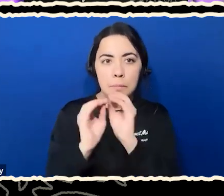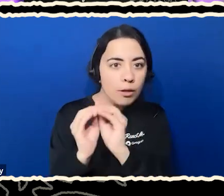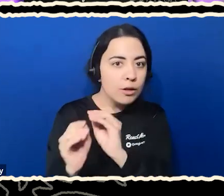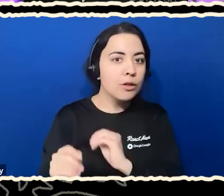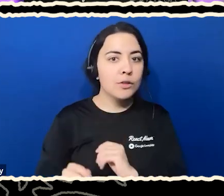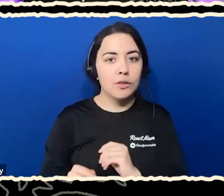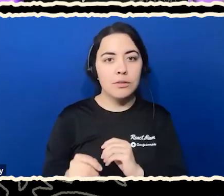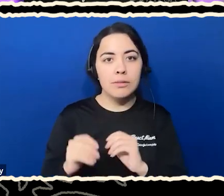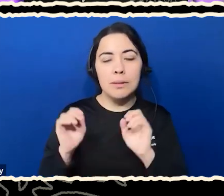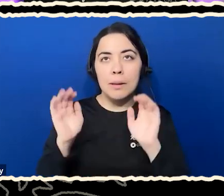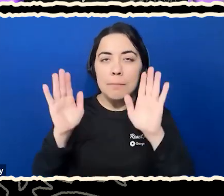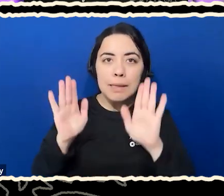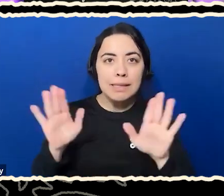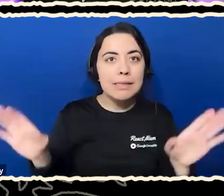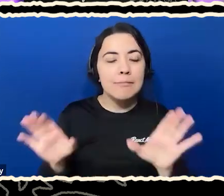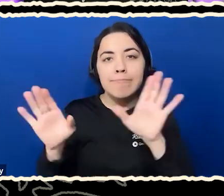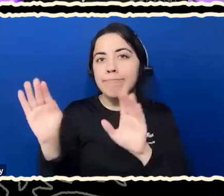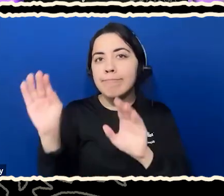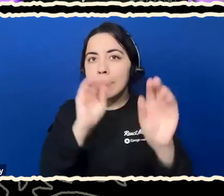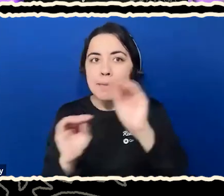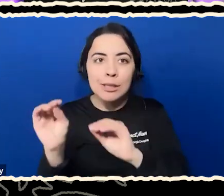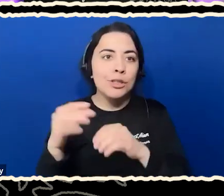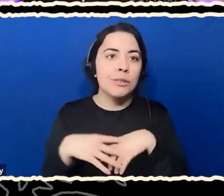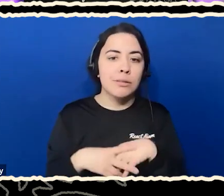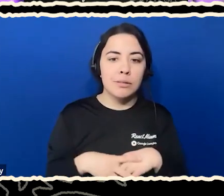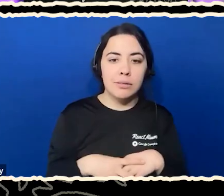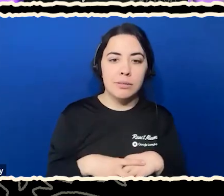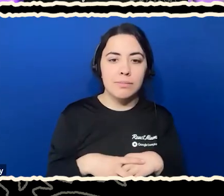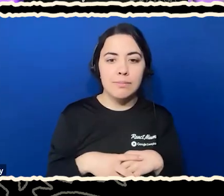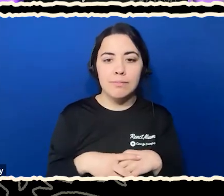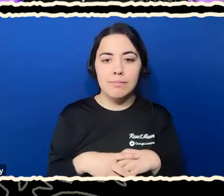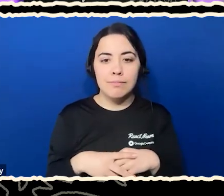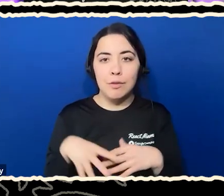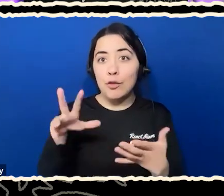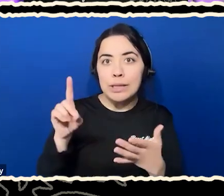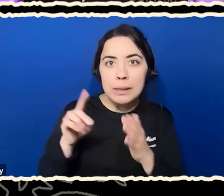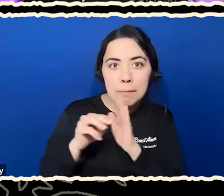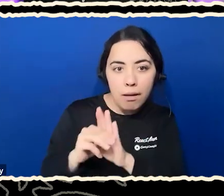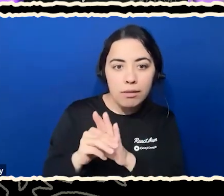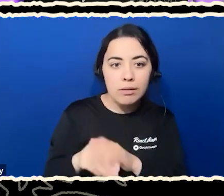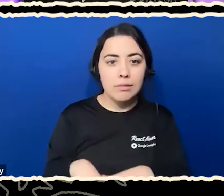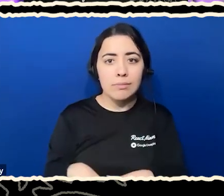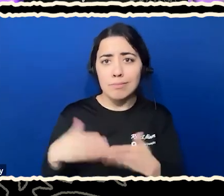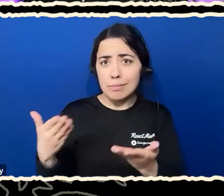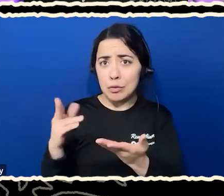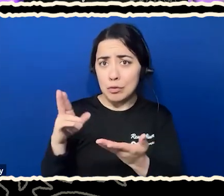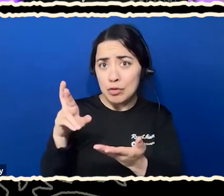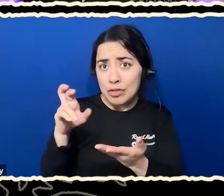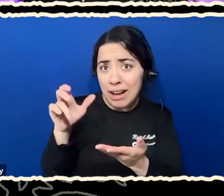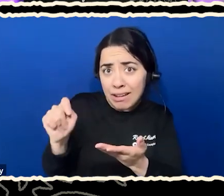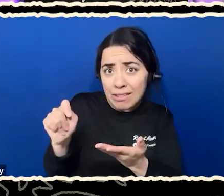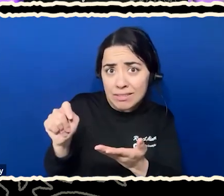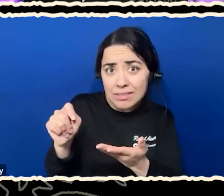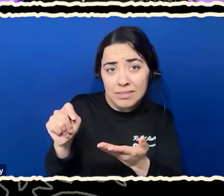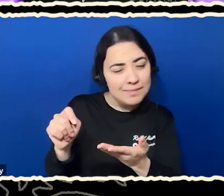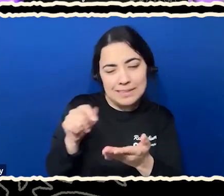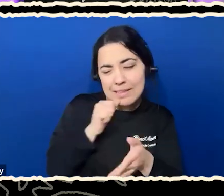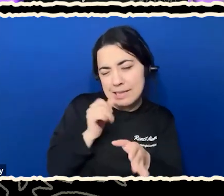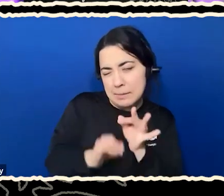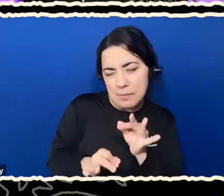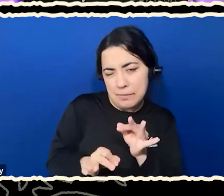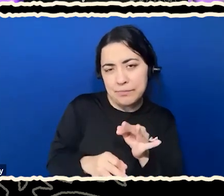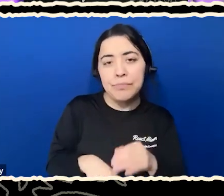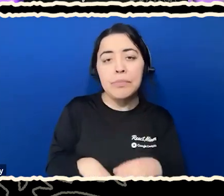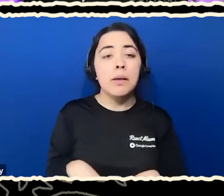animations on top of it, 3D models. So what's the breathtaking here? And that's got to be React. But it's not that simple, though. And